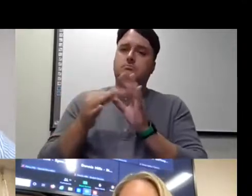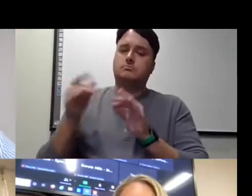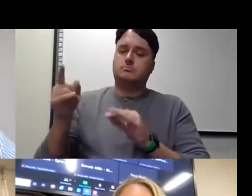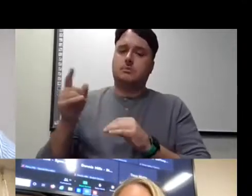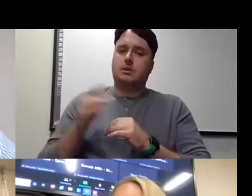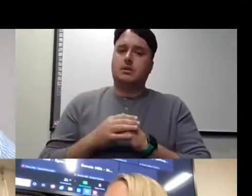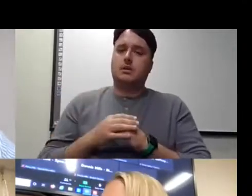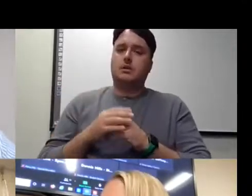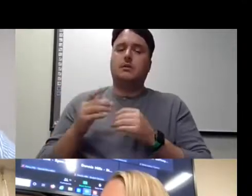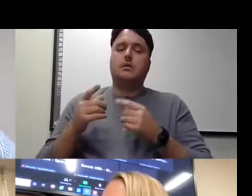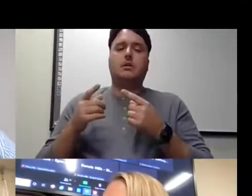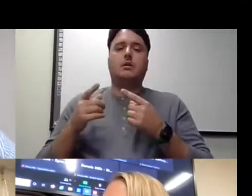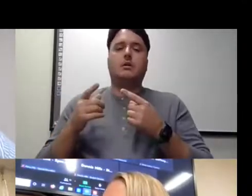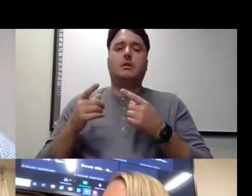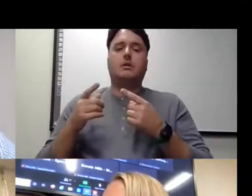while